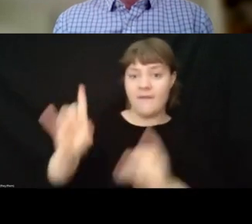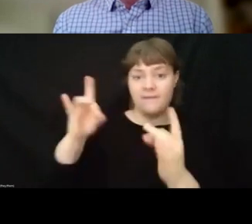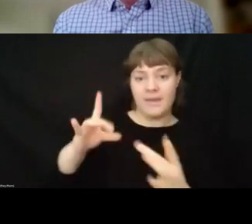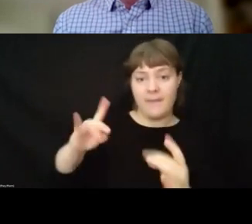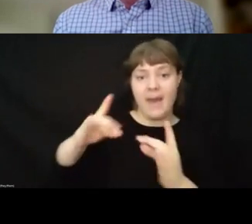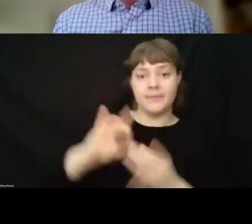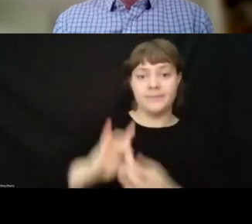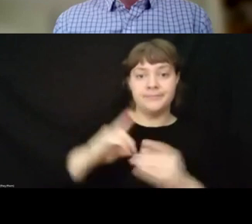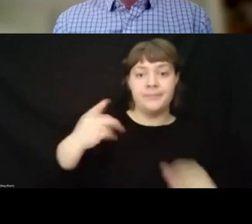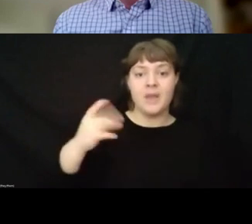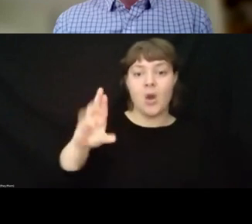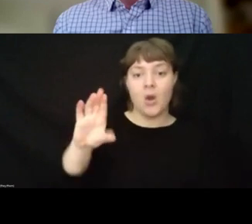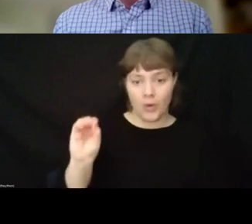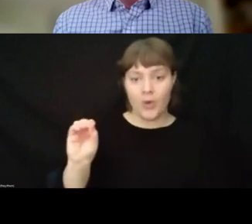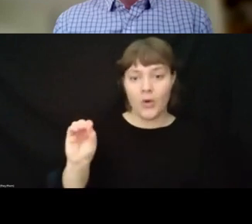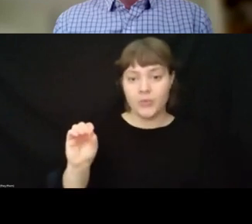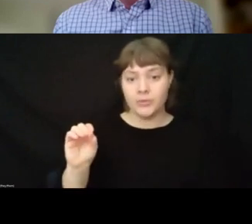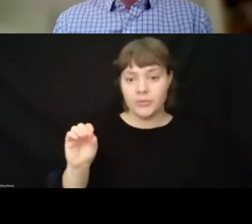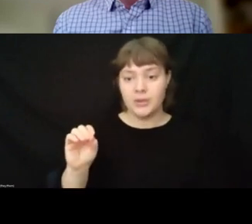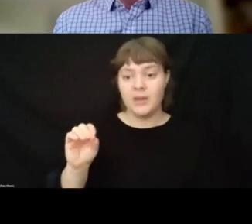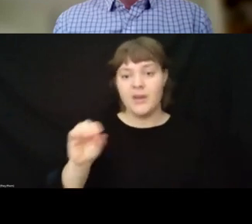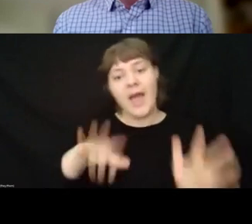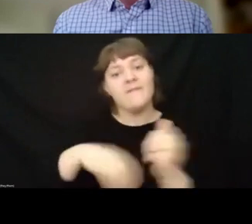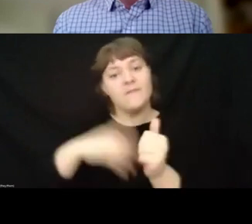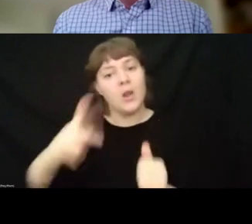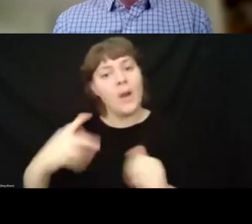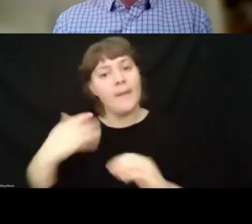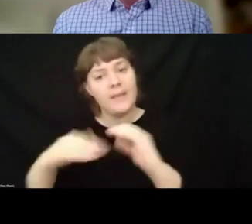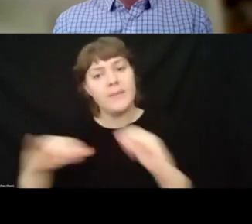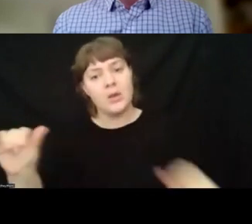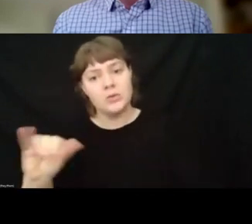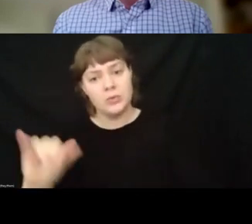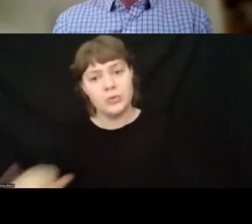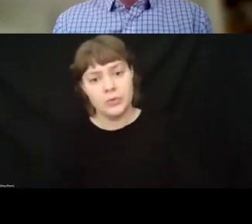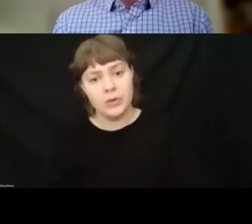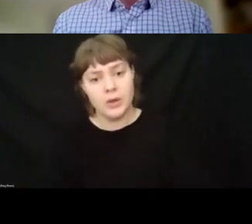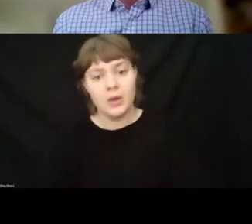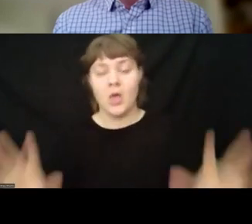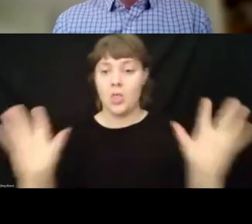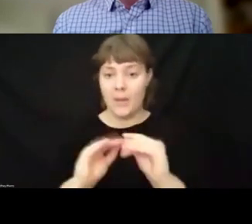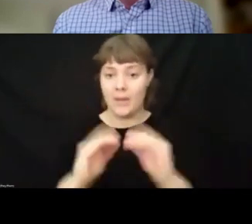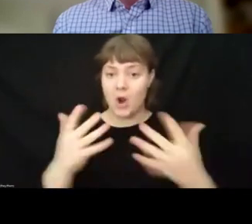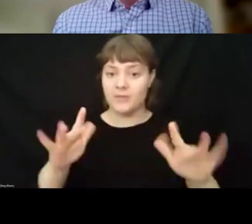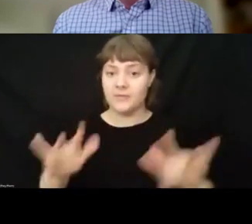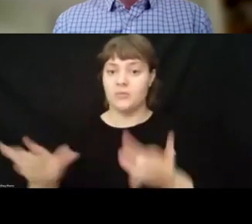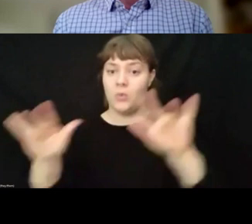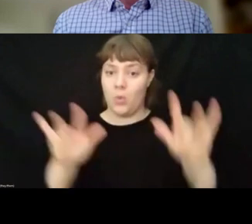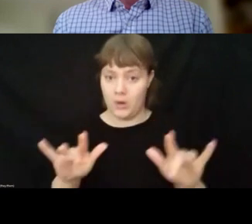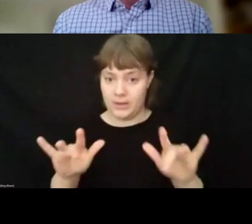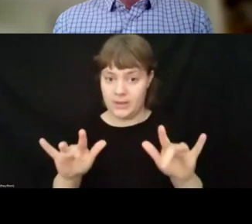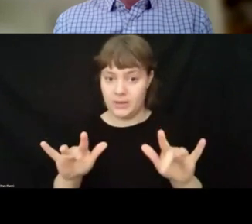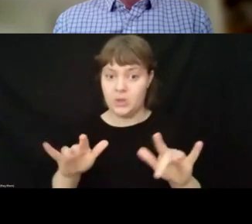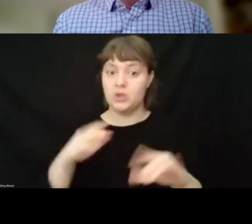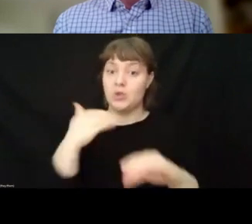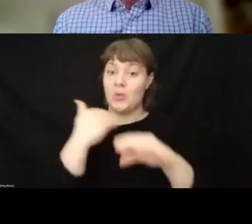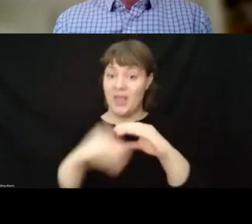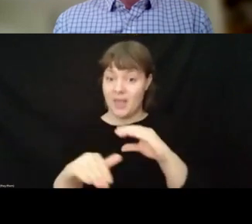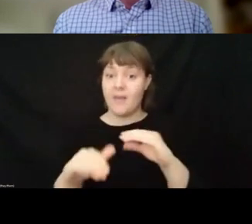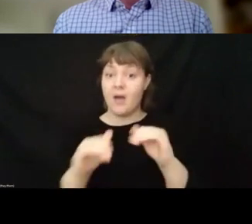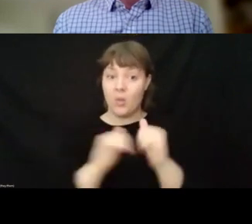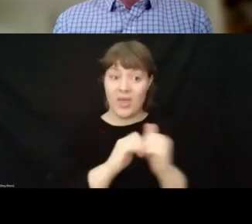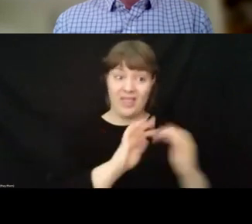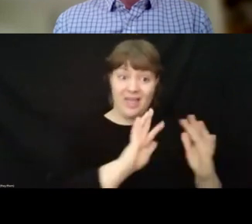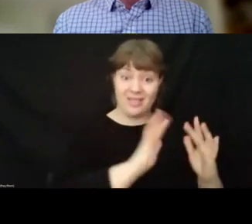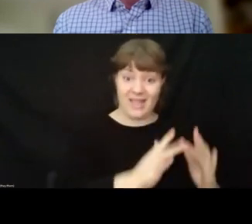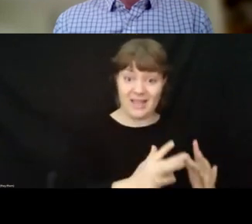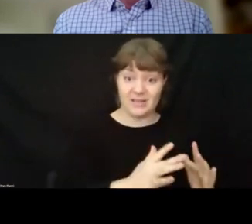PROs. We will be including that in the follow-up email that you will receive. The webinar has been recorded, so the email that you receive with those links will